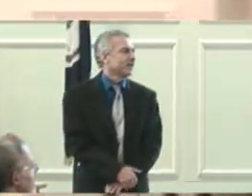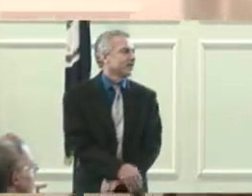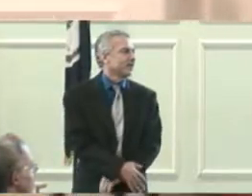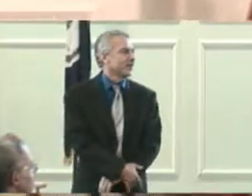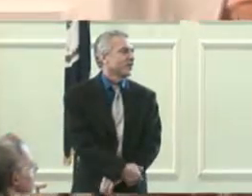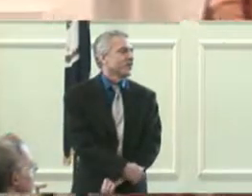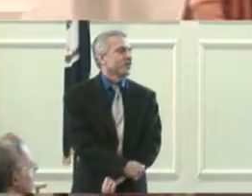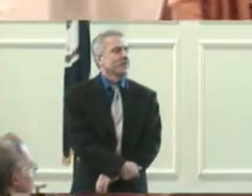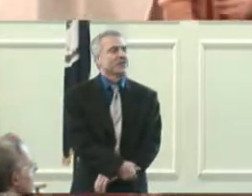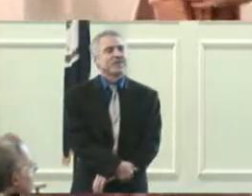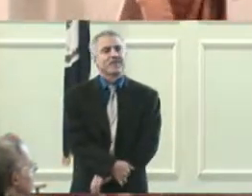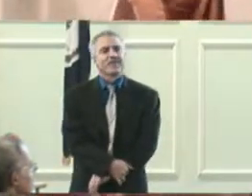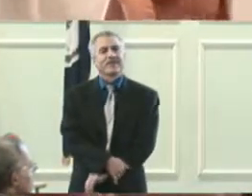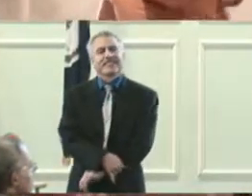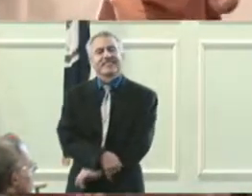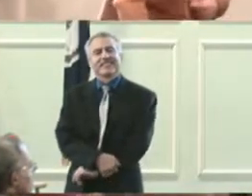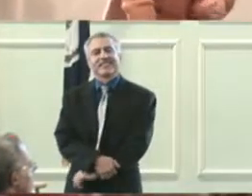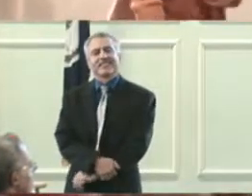Okay.